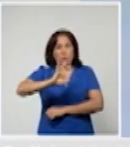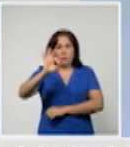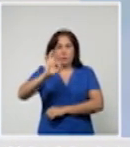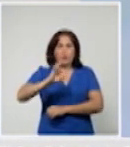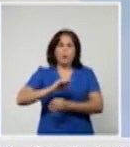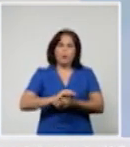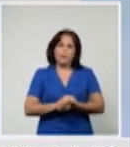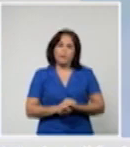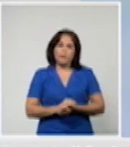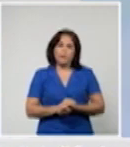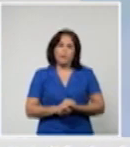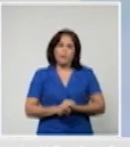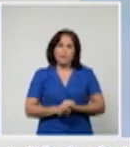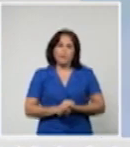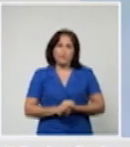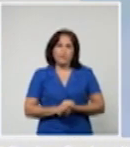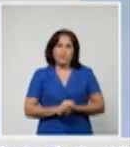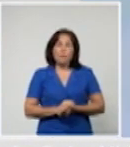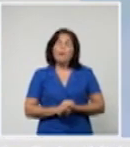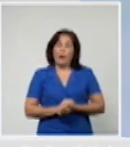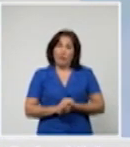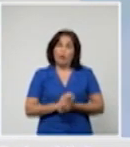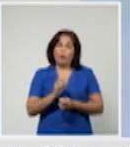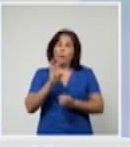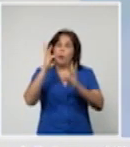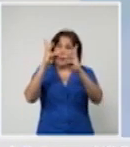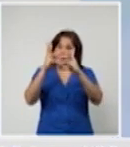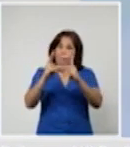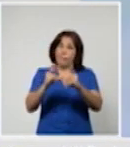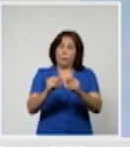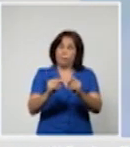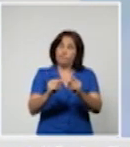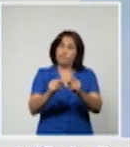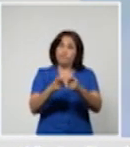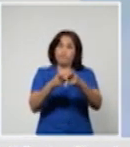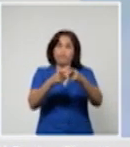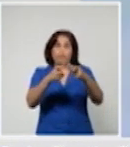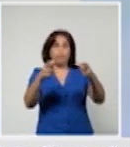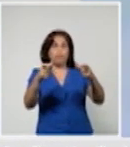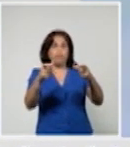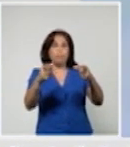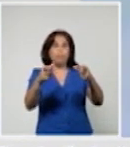2,726 people who have been diagnosed with the virus thus far in Cuba,